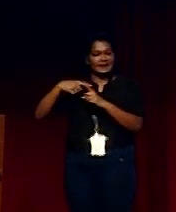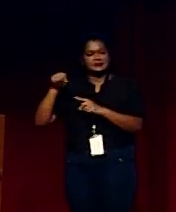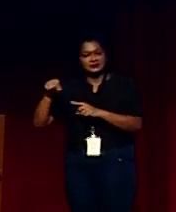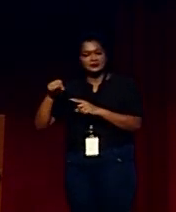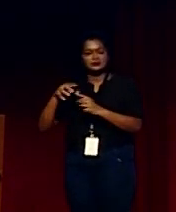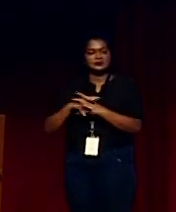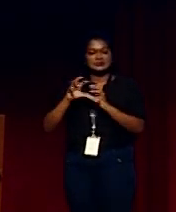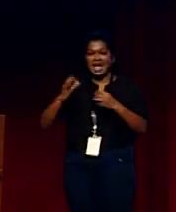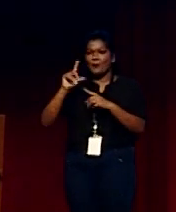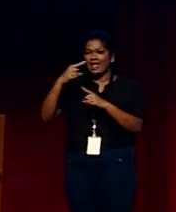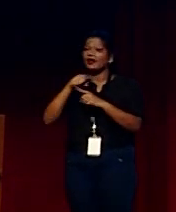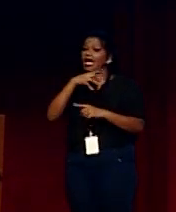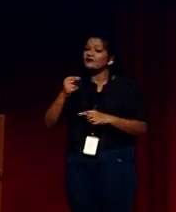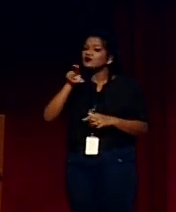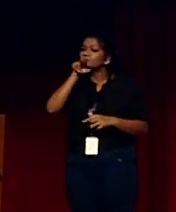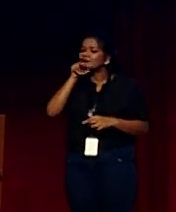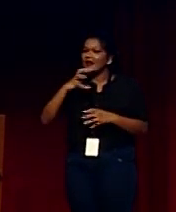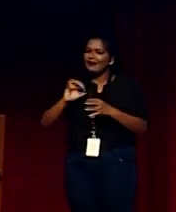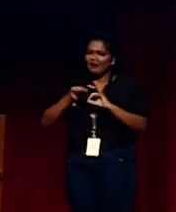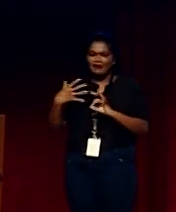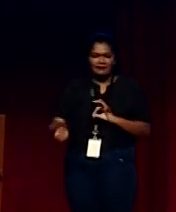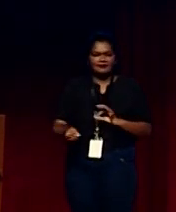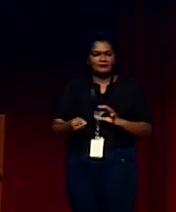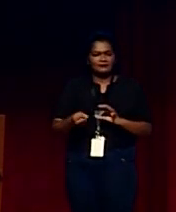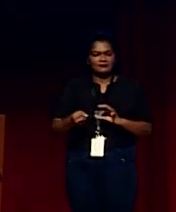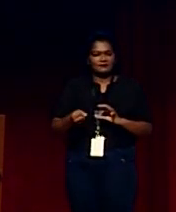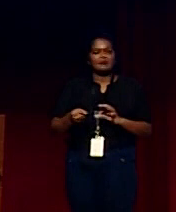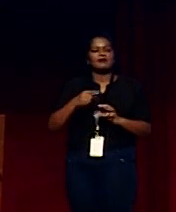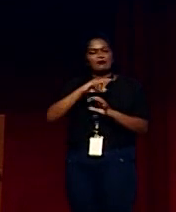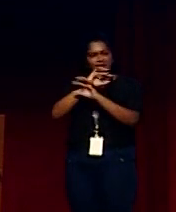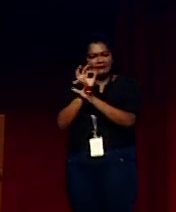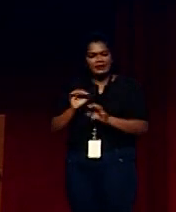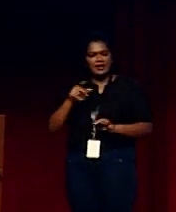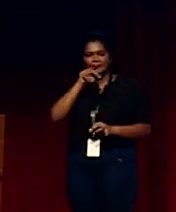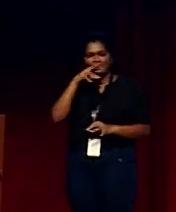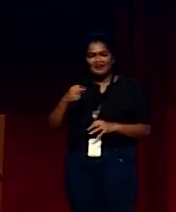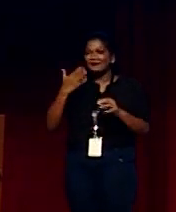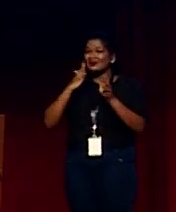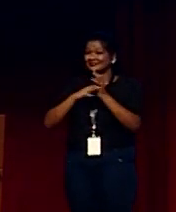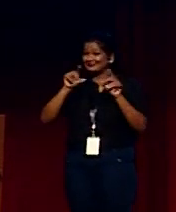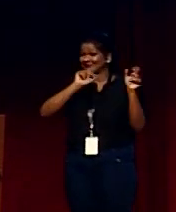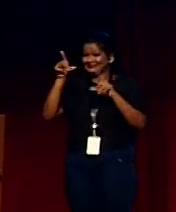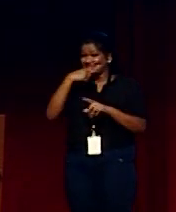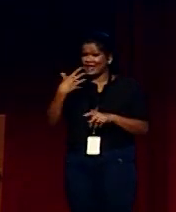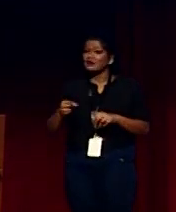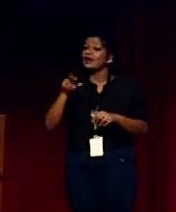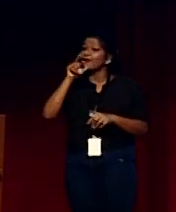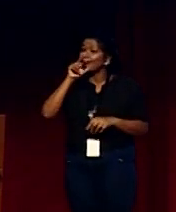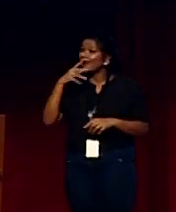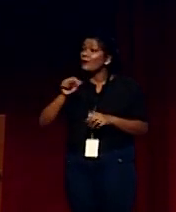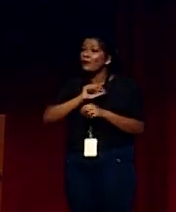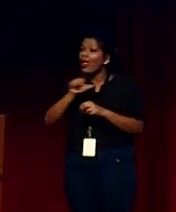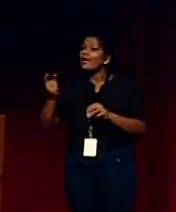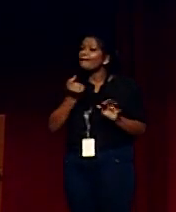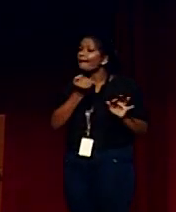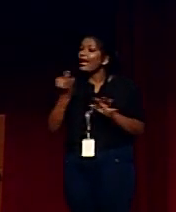x-axis. A pair of perpendicular axes for Cartesian coordinates. So all of this speech is